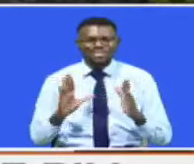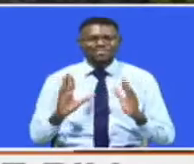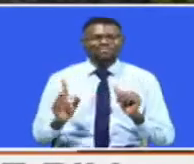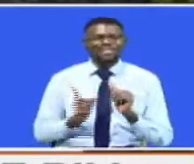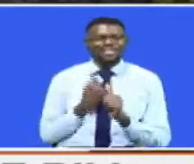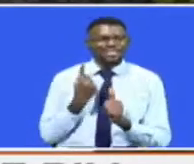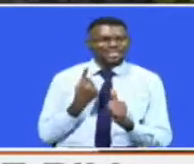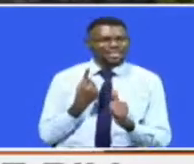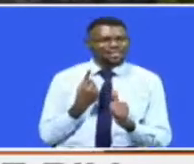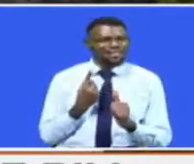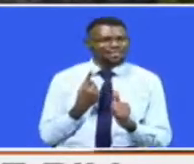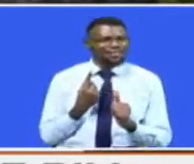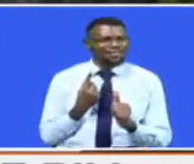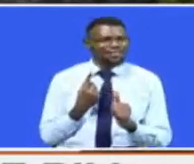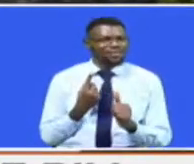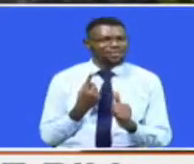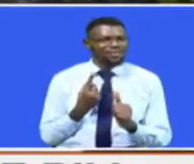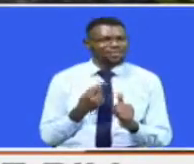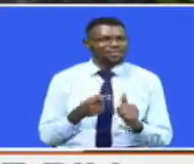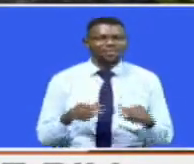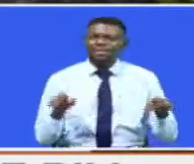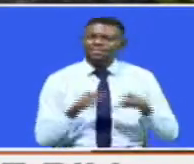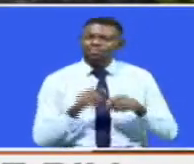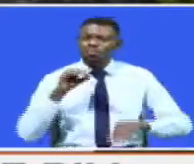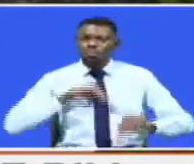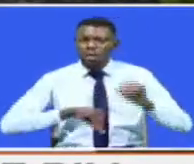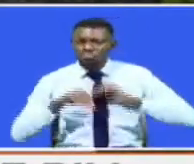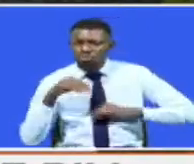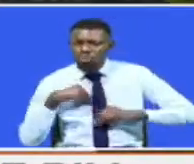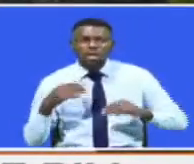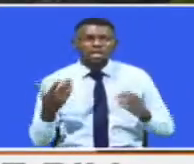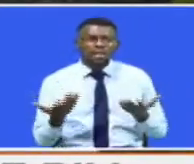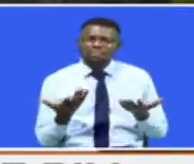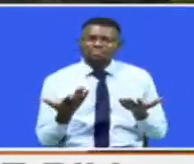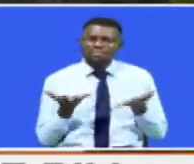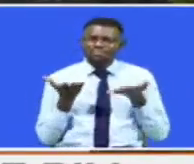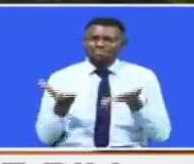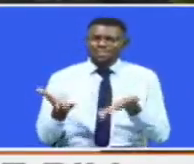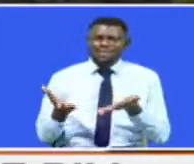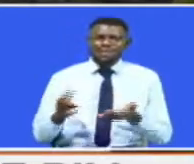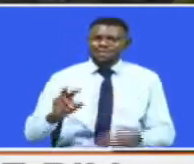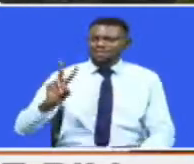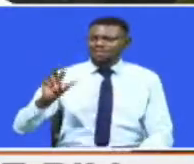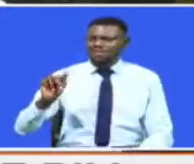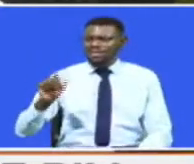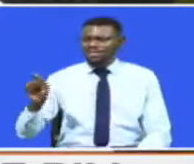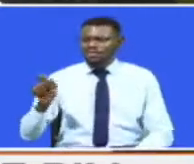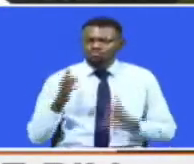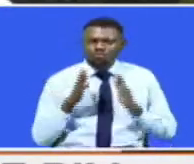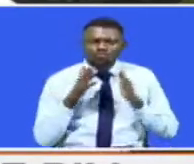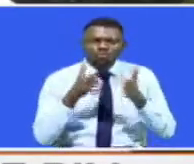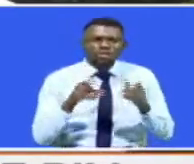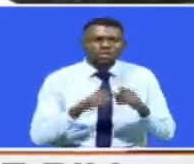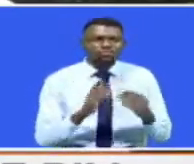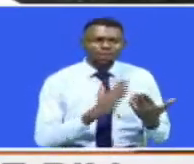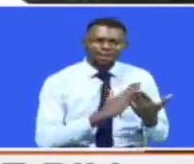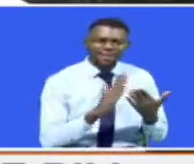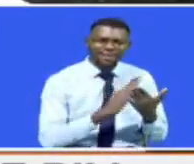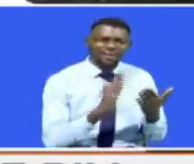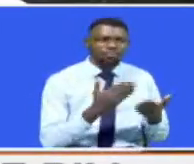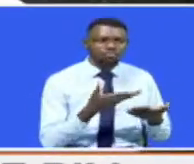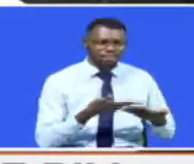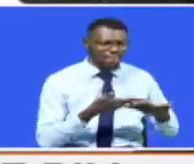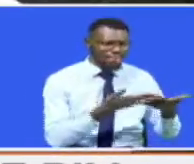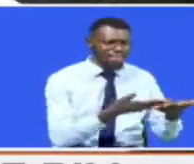example of ceiling corruption, and then maximizing on VAT and in rental income. That one will enable the